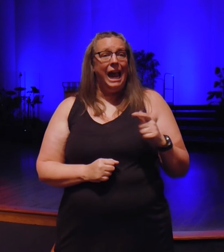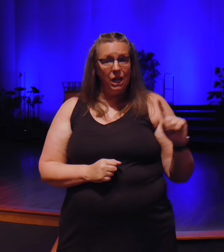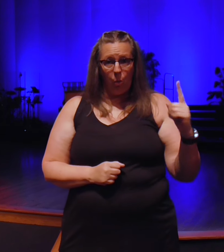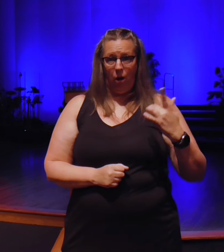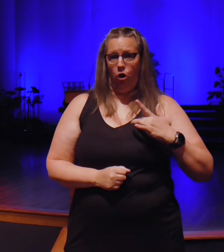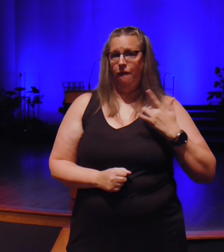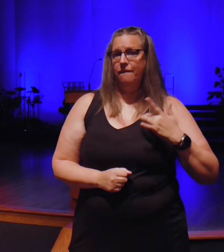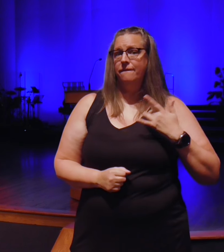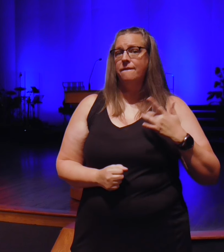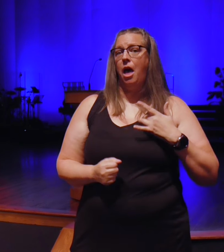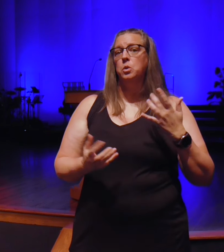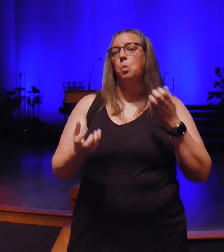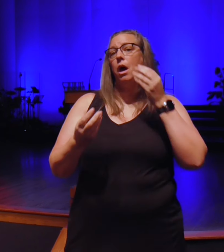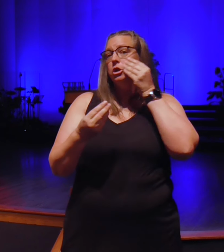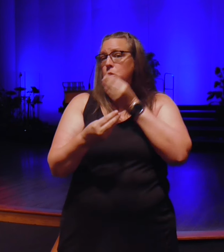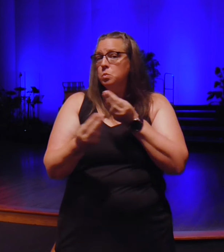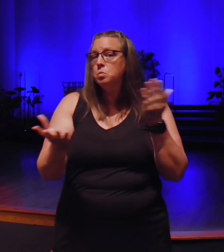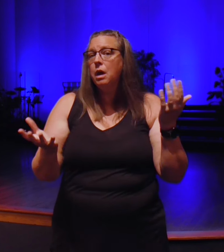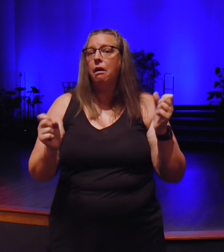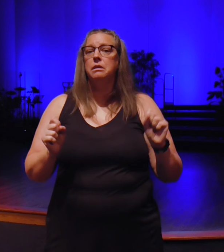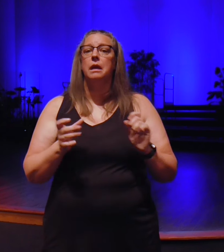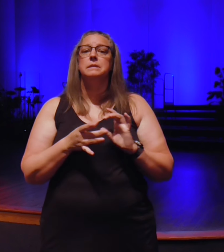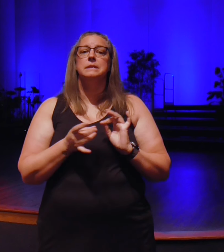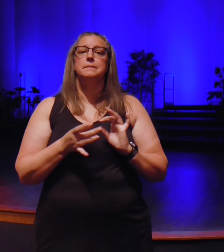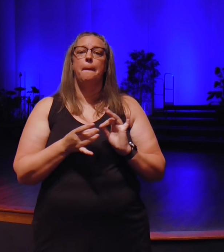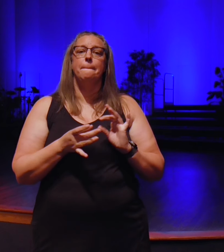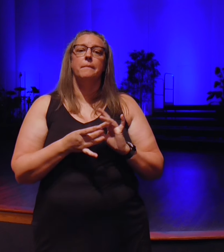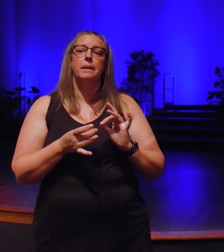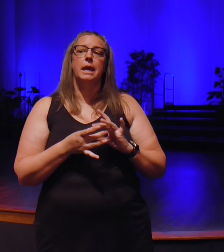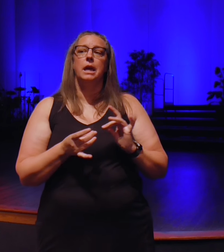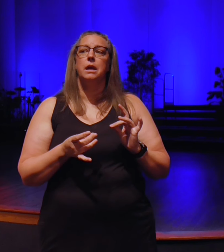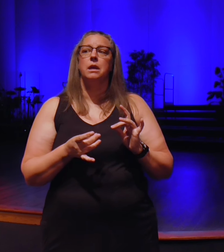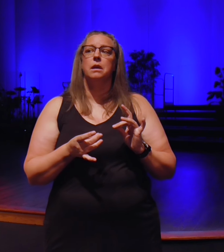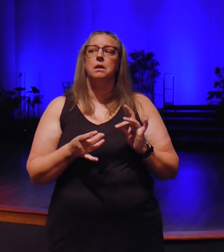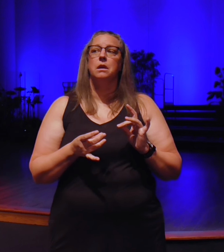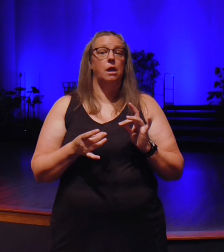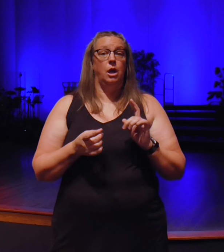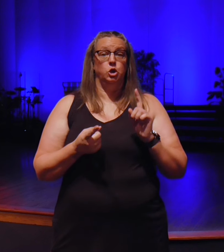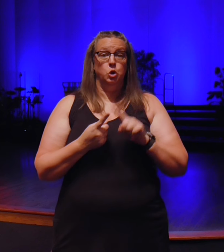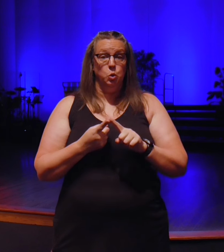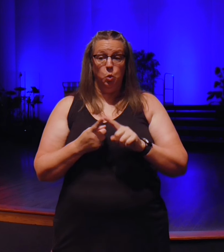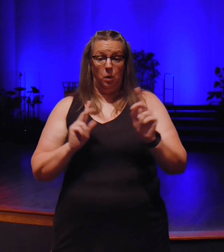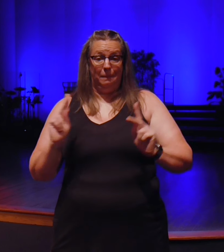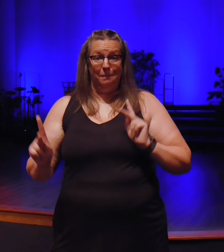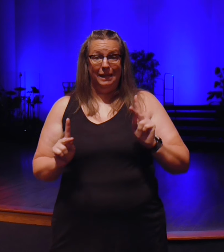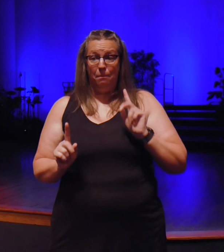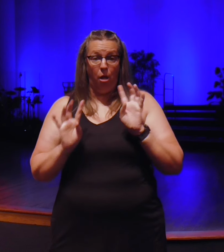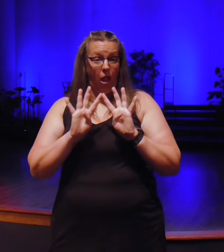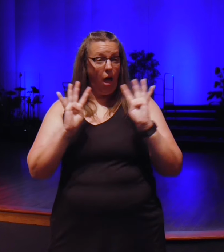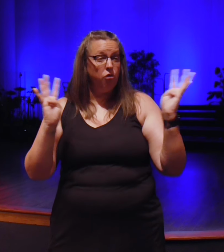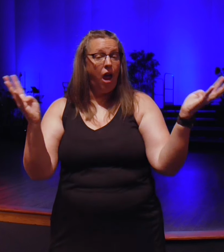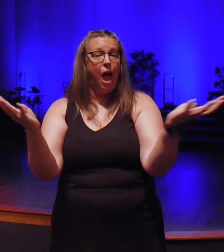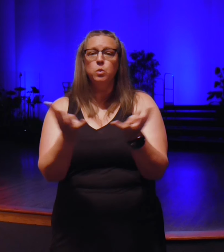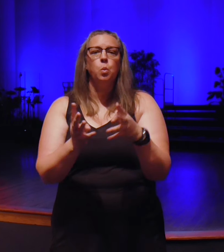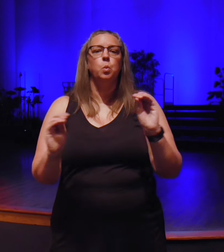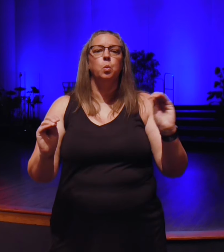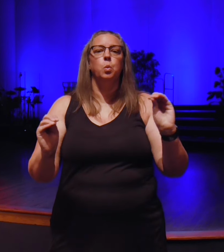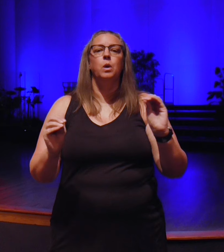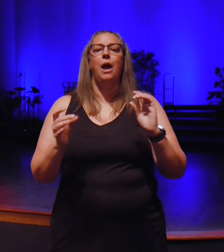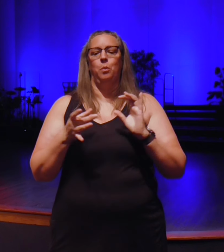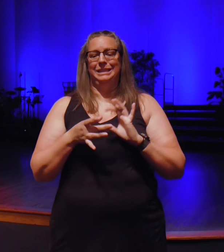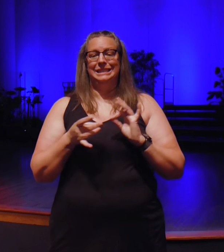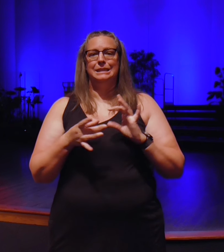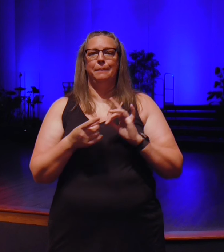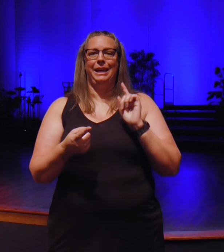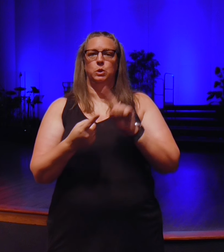to share could speak, not to any individual in the room, but to the candle, every